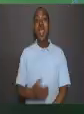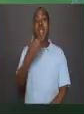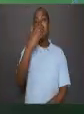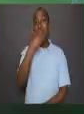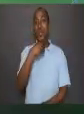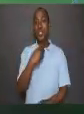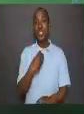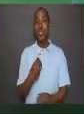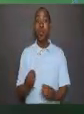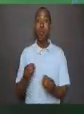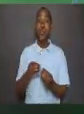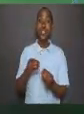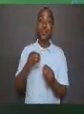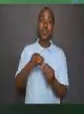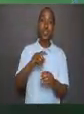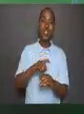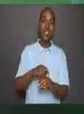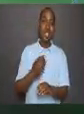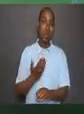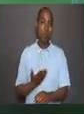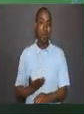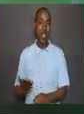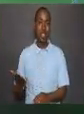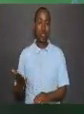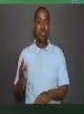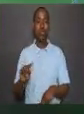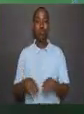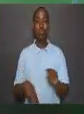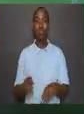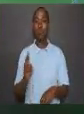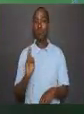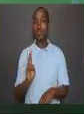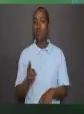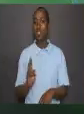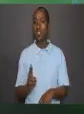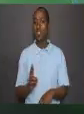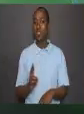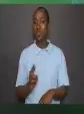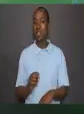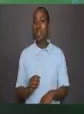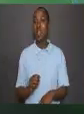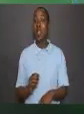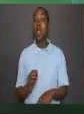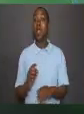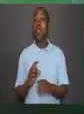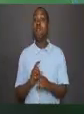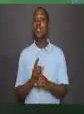increases, the particles move quicker, creating more random